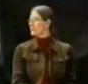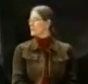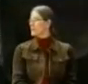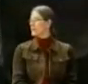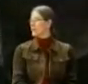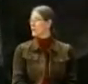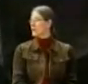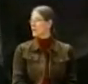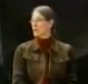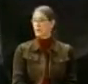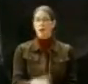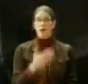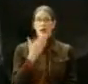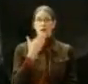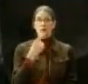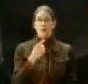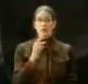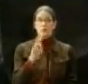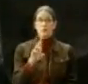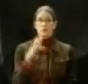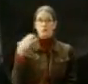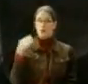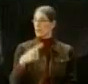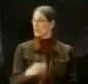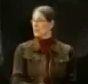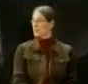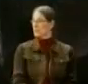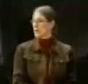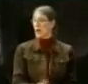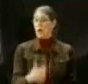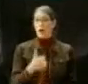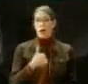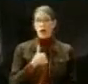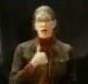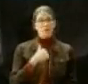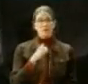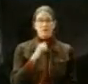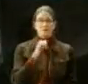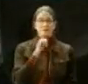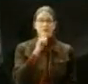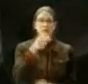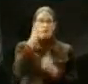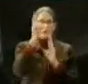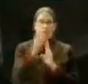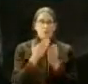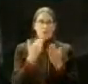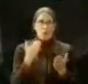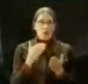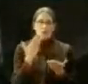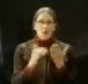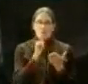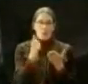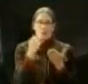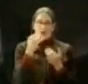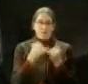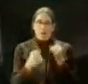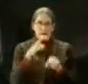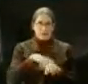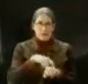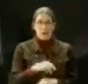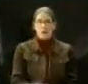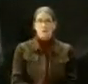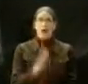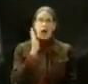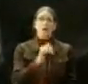really supposed Thank to... you, Mr. Chairman. I have been disrespected before, and I'm sure this won't be the last time. I'll